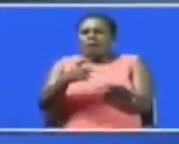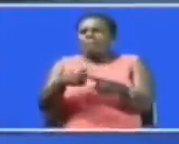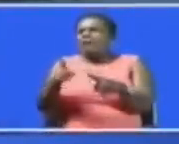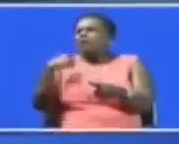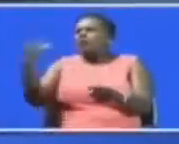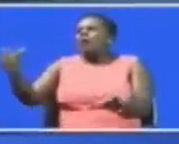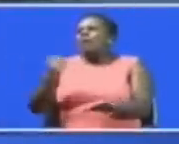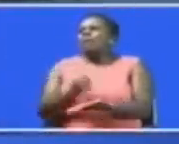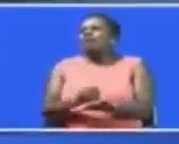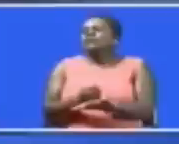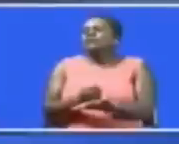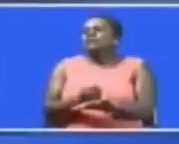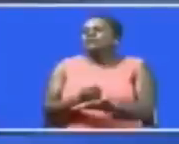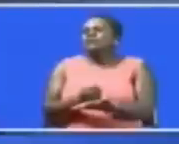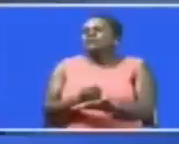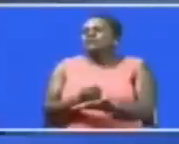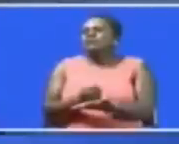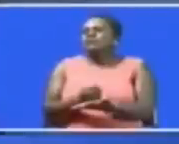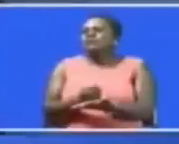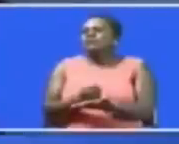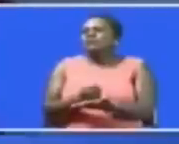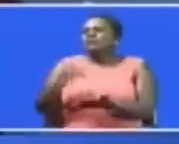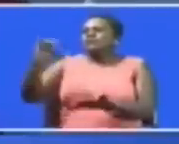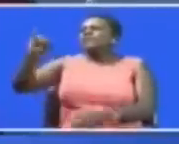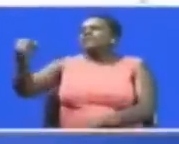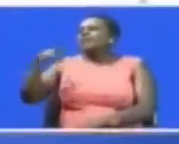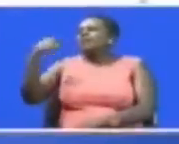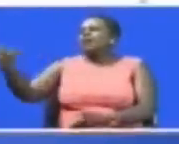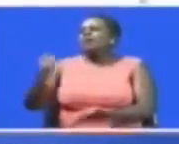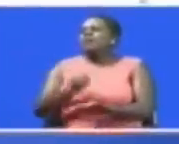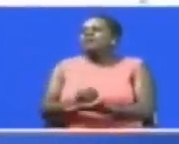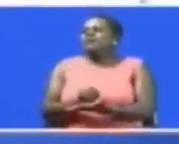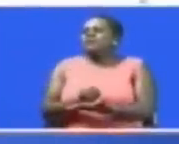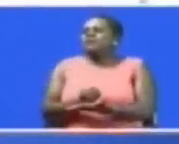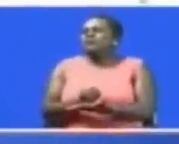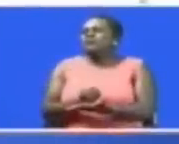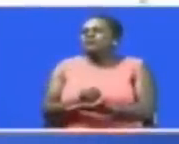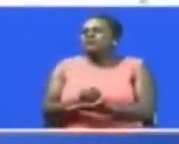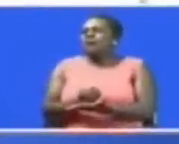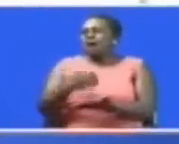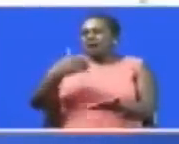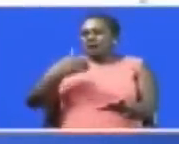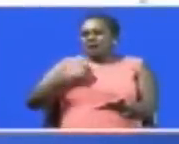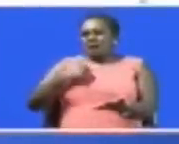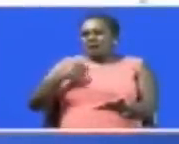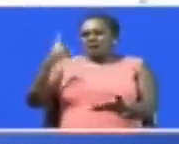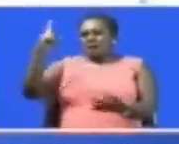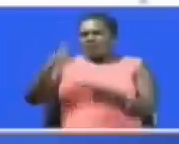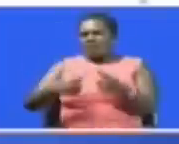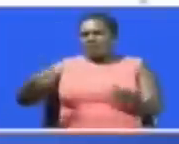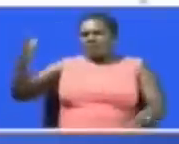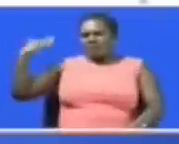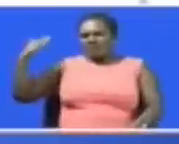appoints, you know, for example, you know, the Chief Justice eventually? You know, there was a year